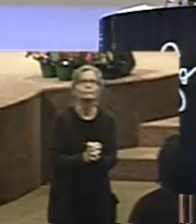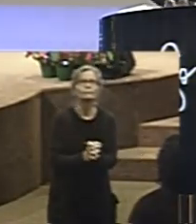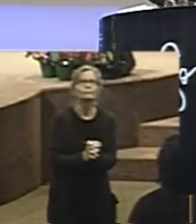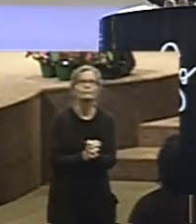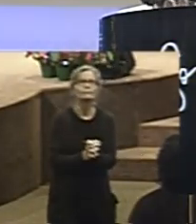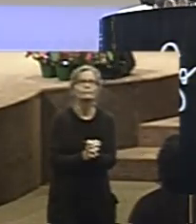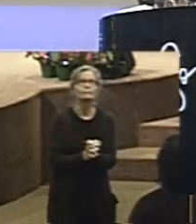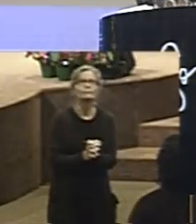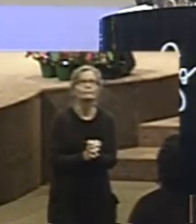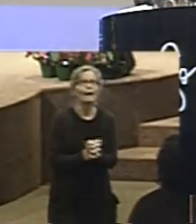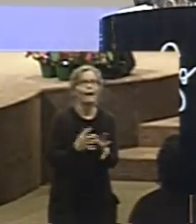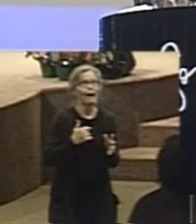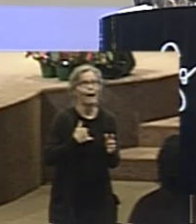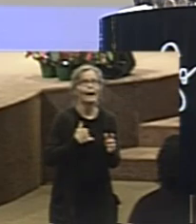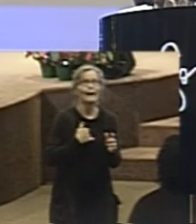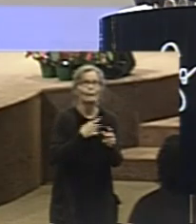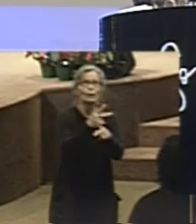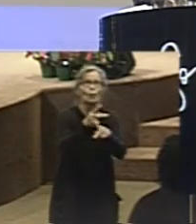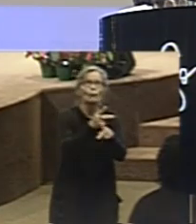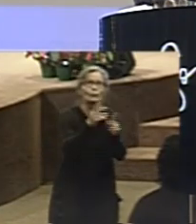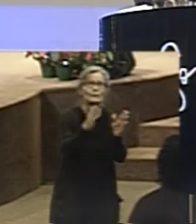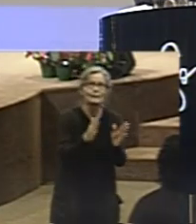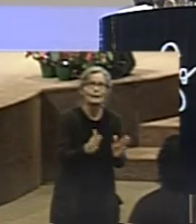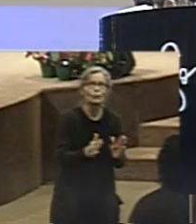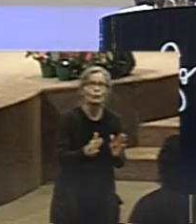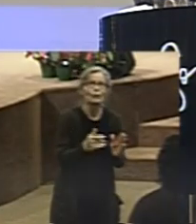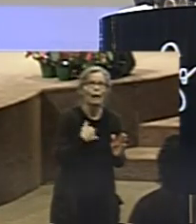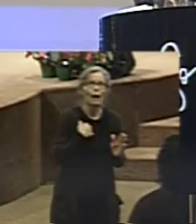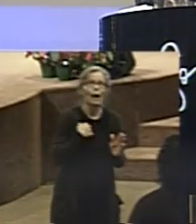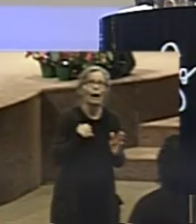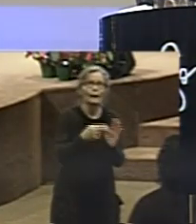as the overseer, the pastor of